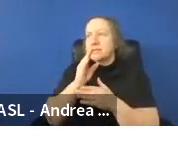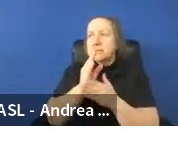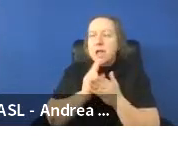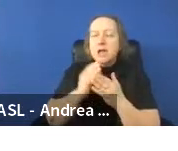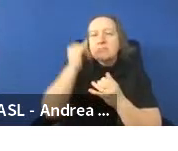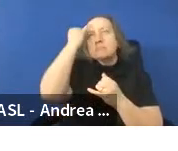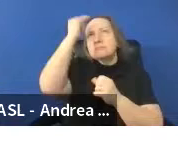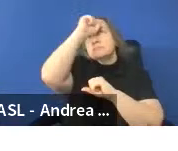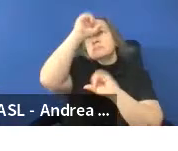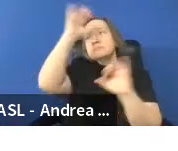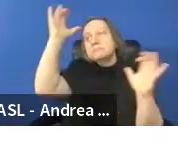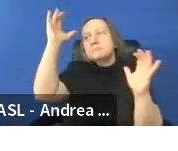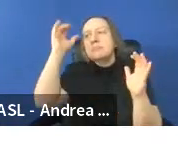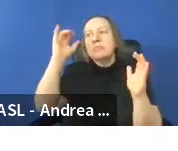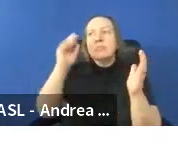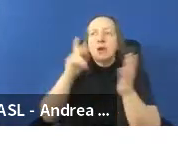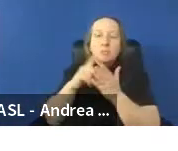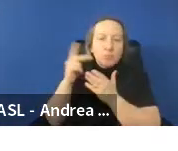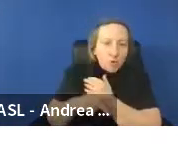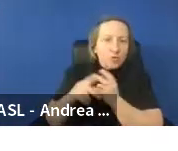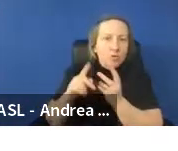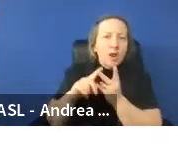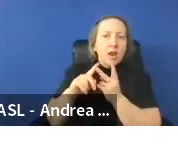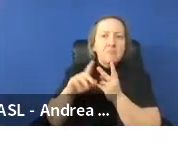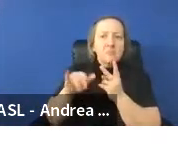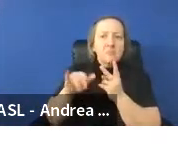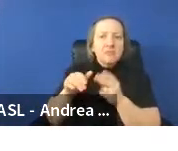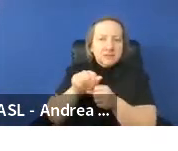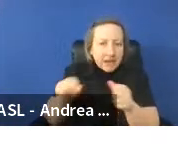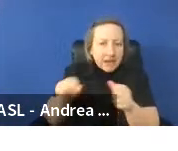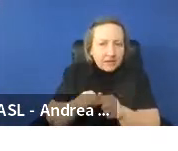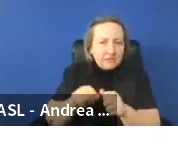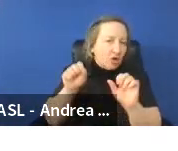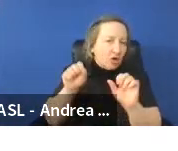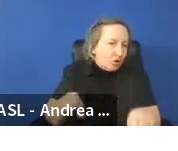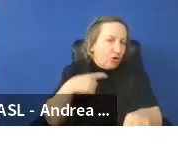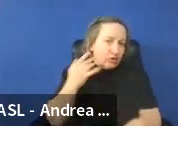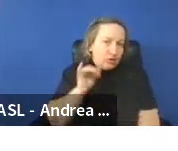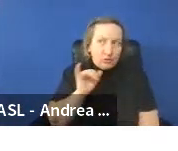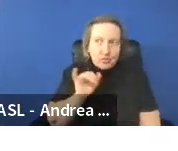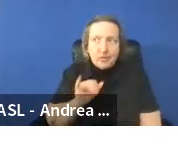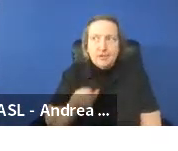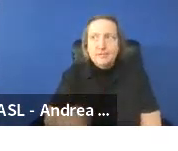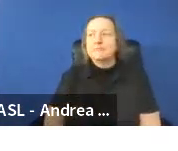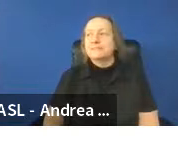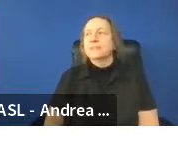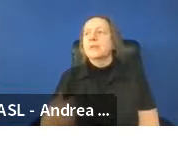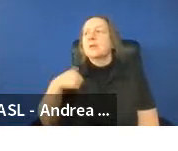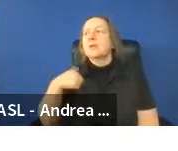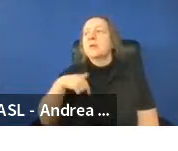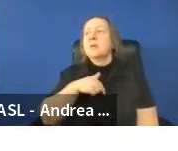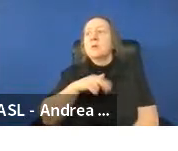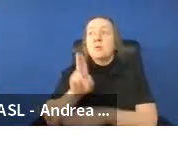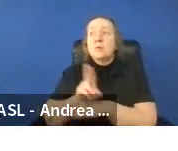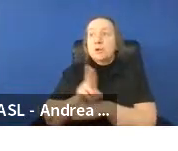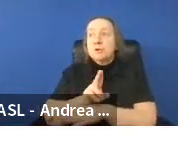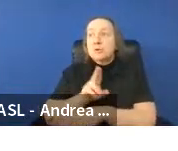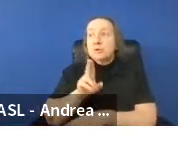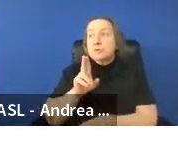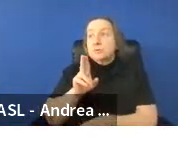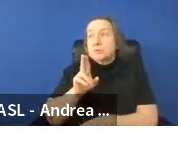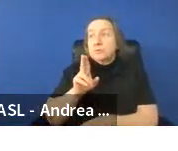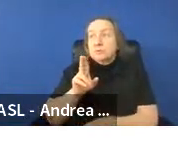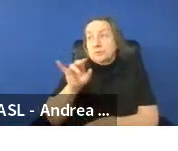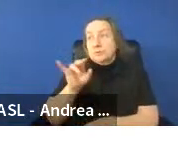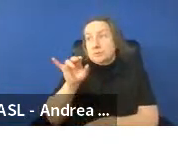visualizations of this program, of this corridor, can look like. We've used this to, or